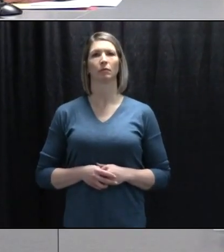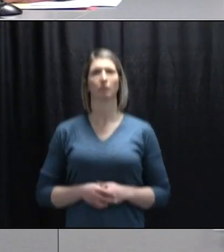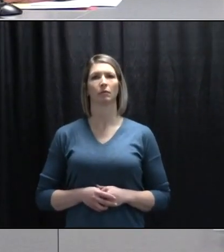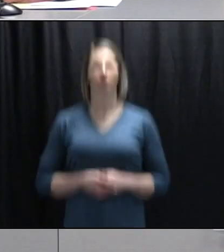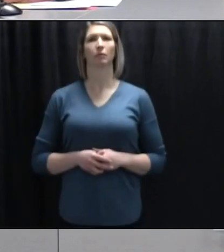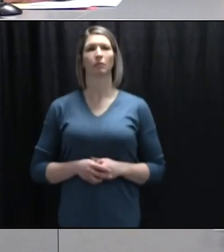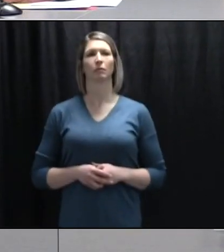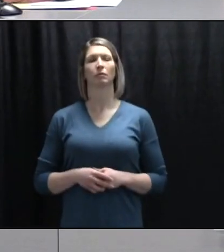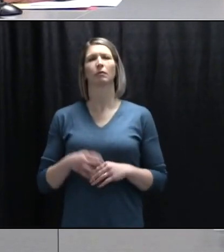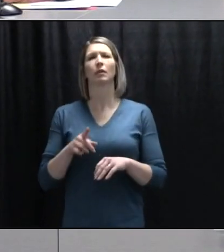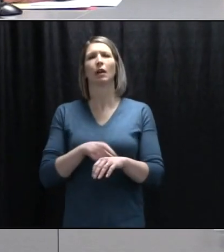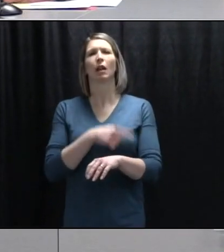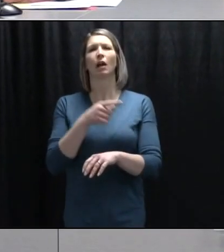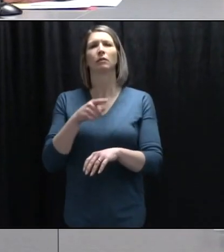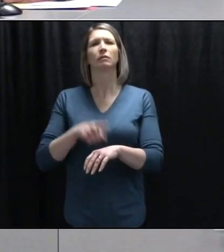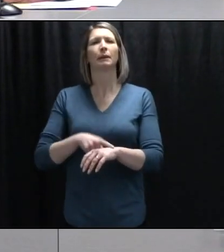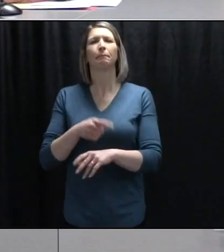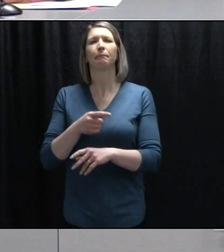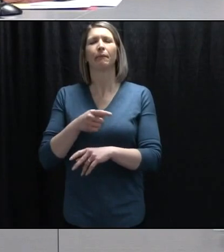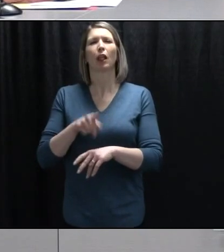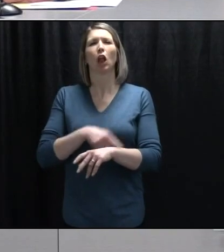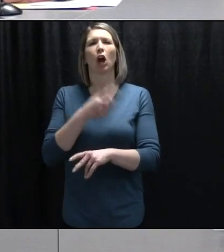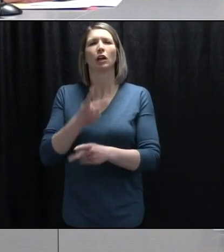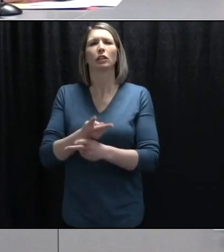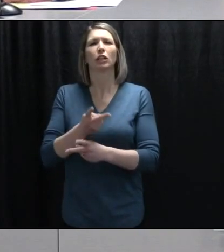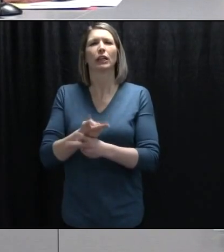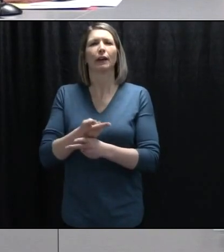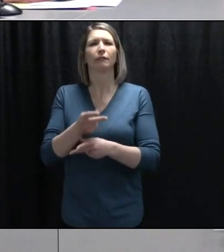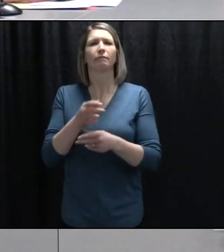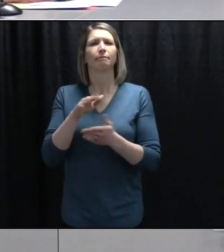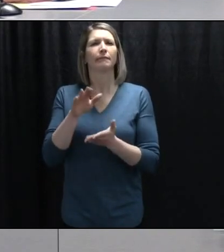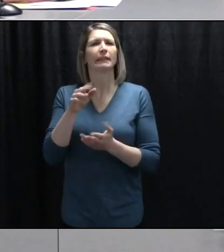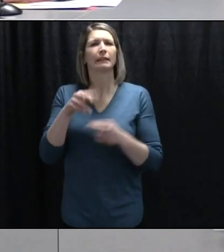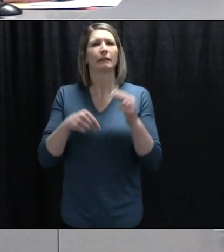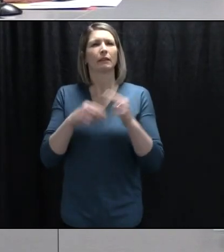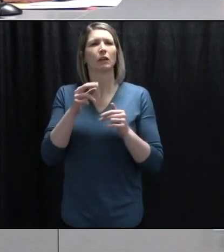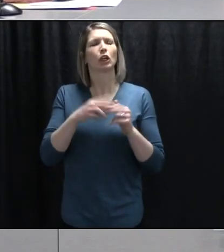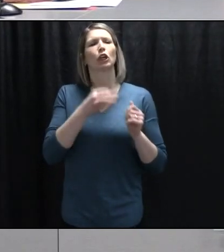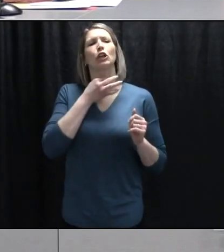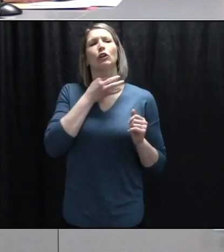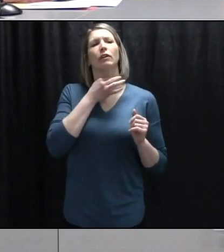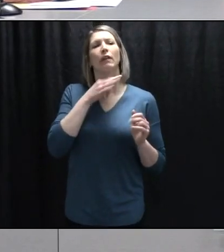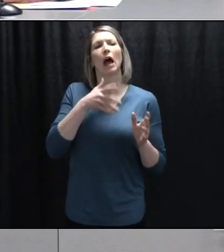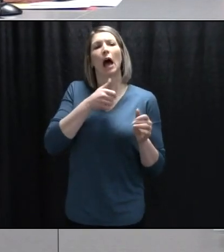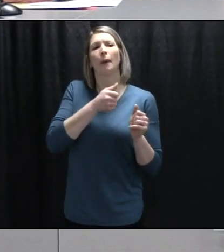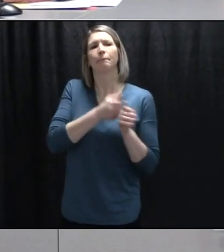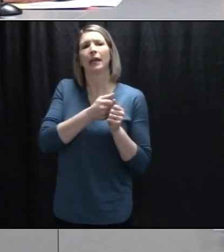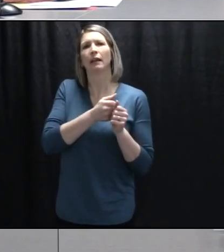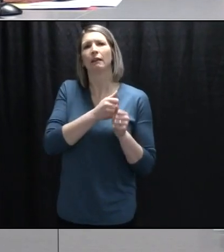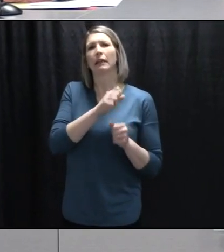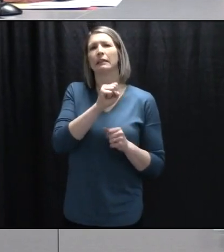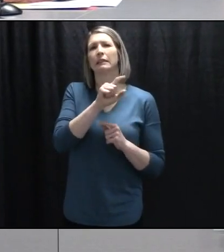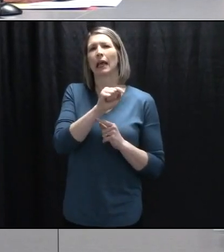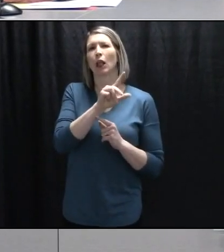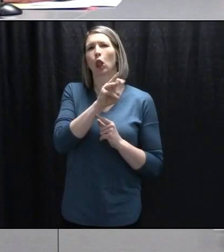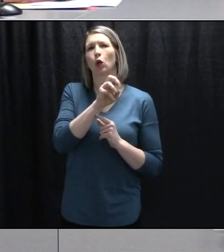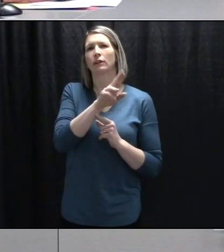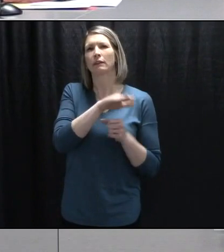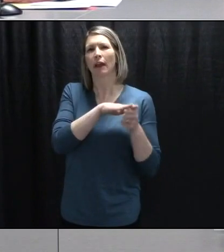On long-term care facilities in the province, any further developments at the U.S. Memorial, and how